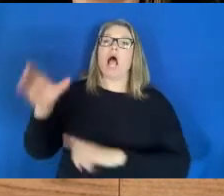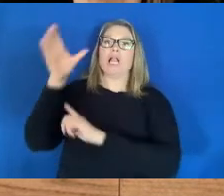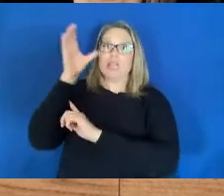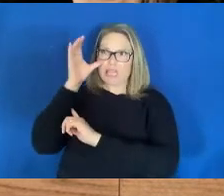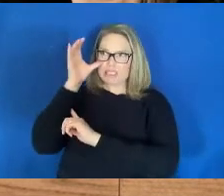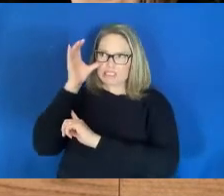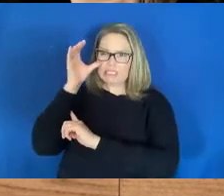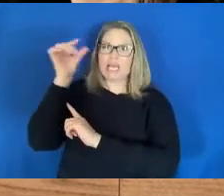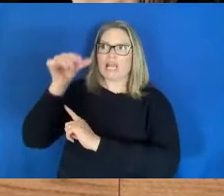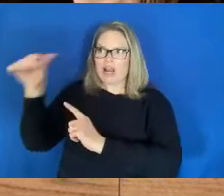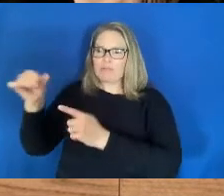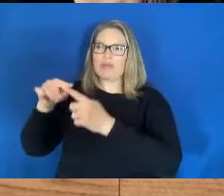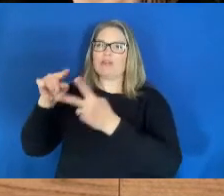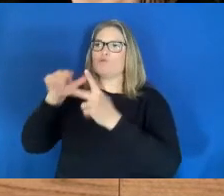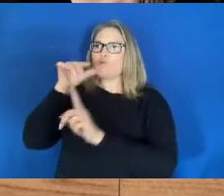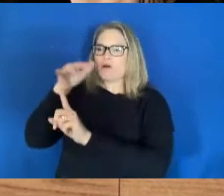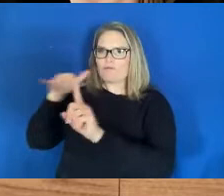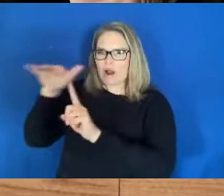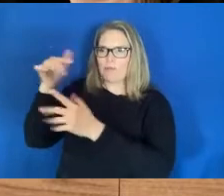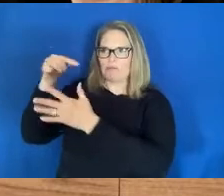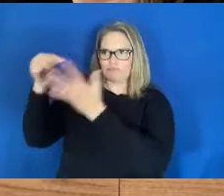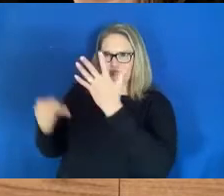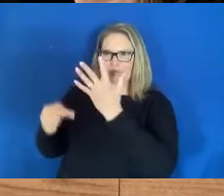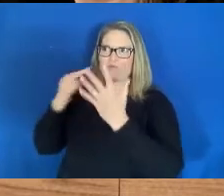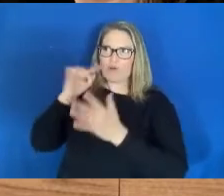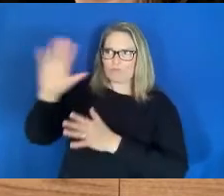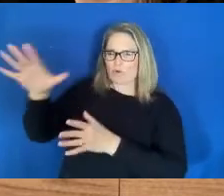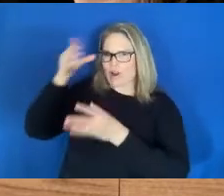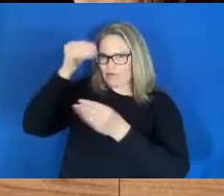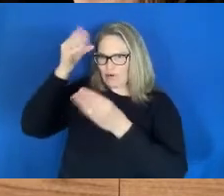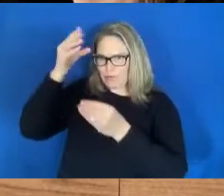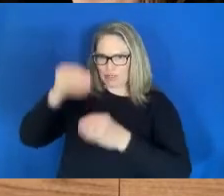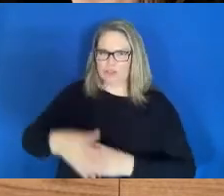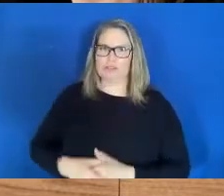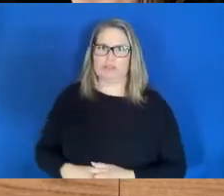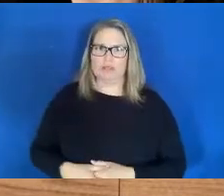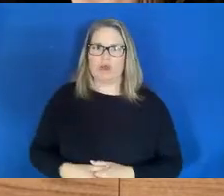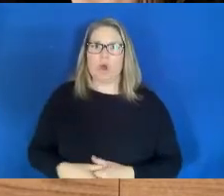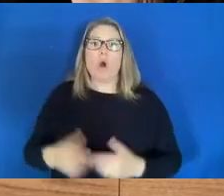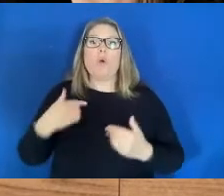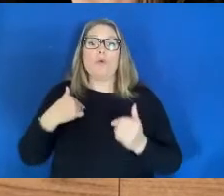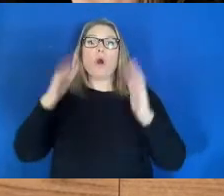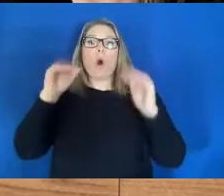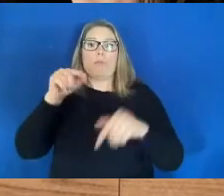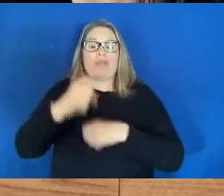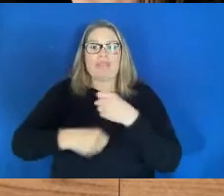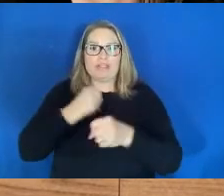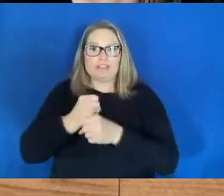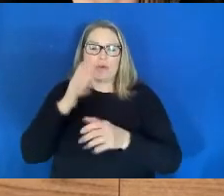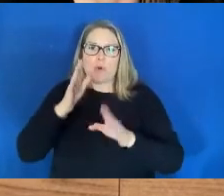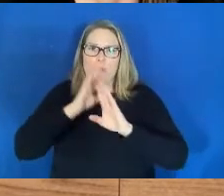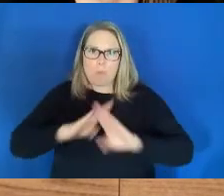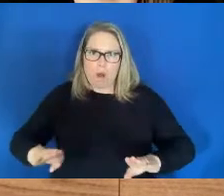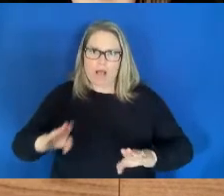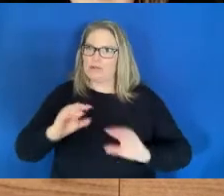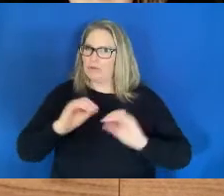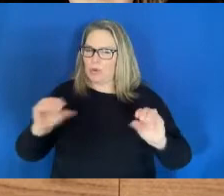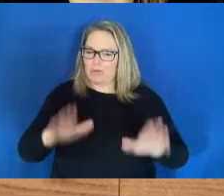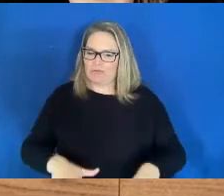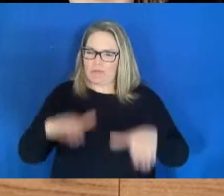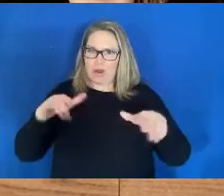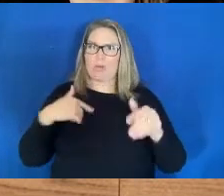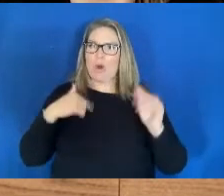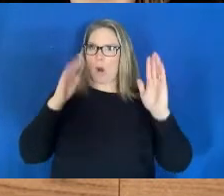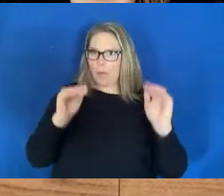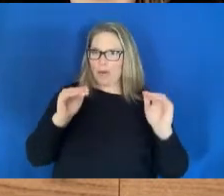information. We certainly hope for a quiet Riverwatch season again this year. It's always hard